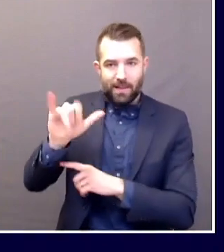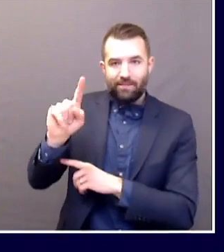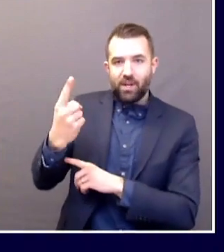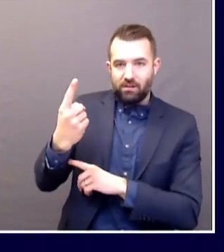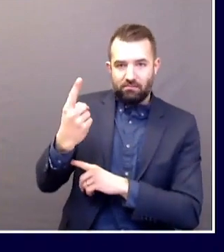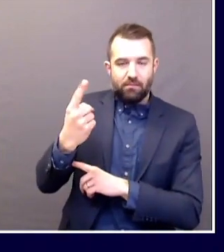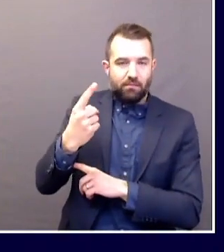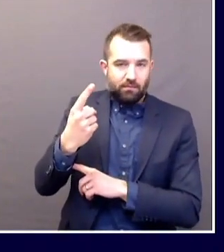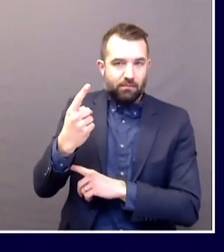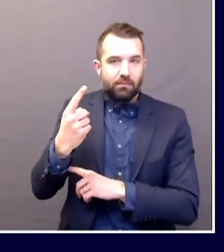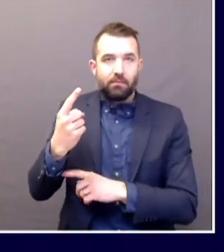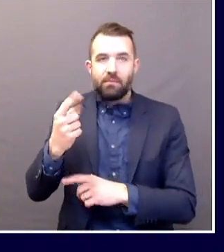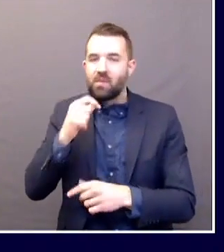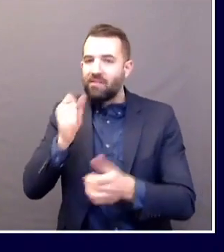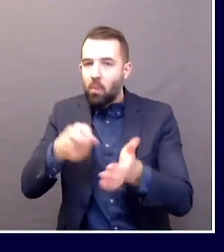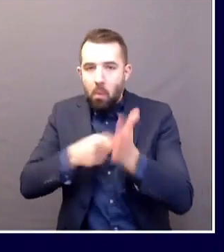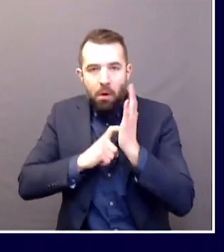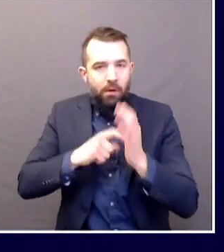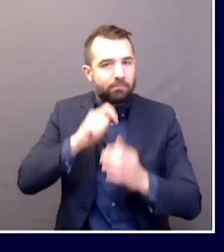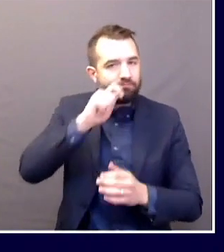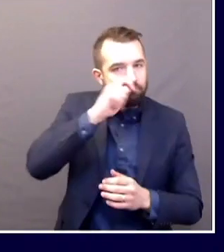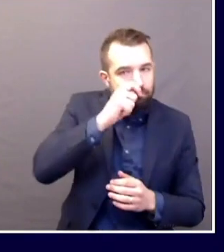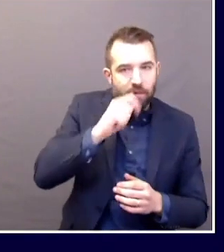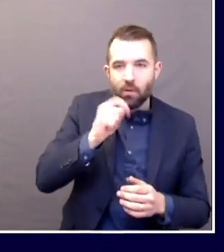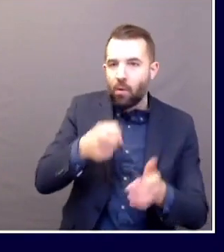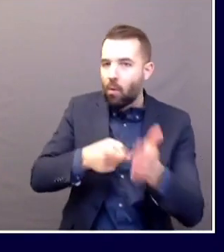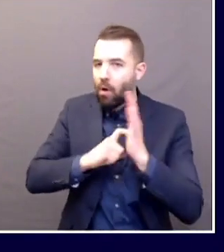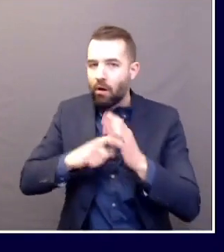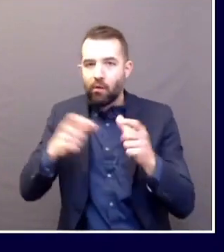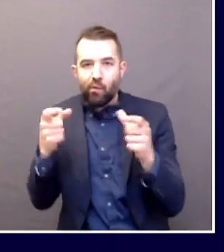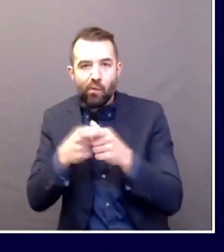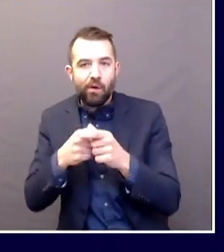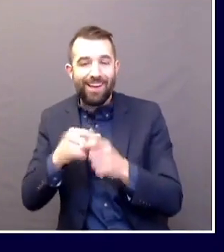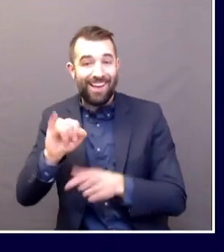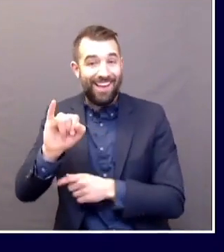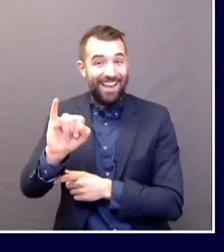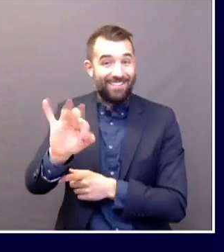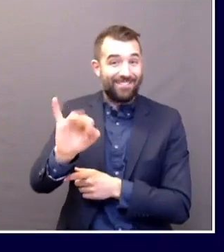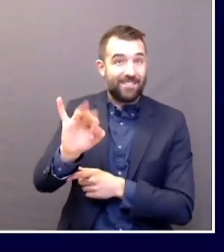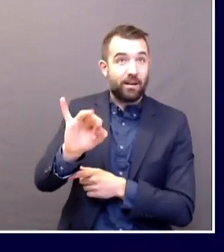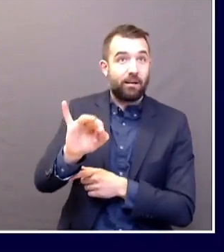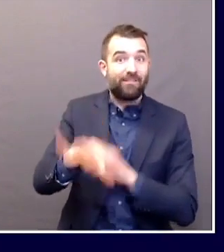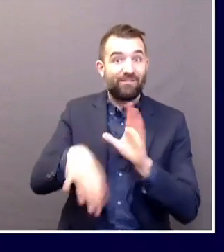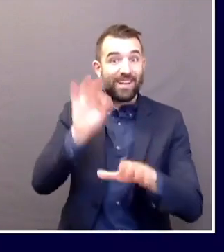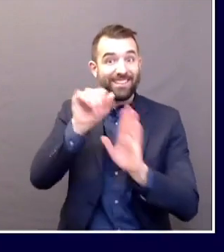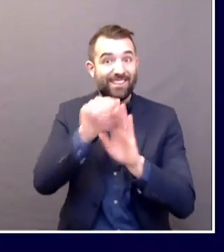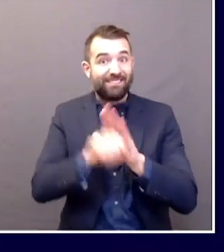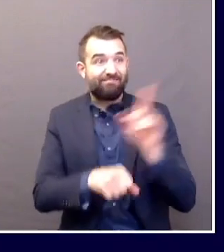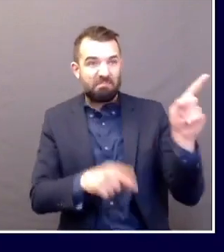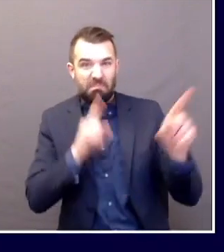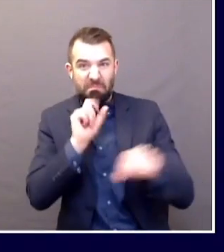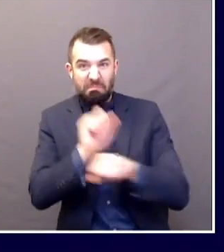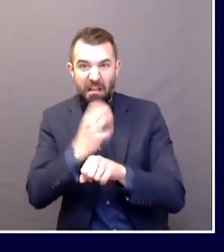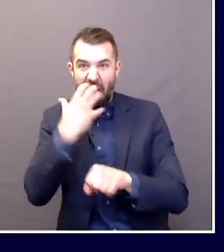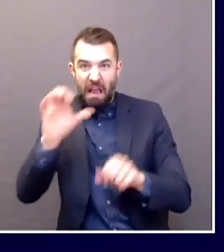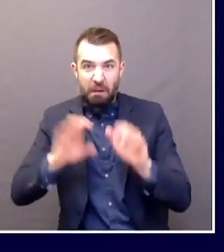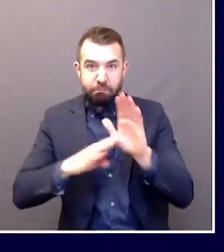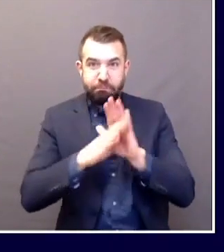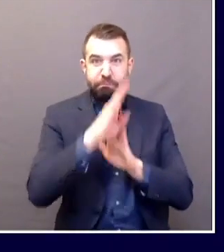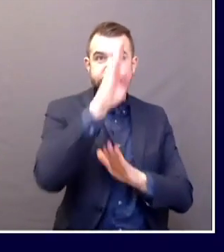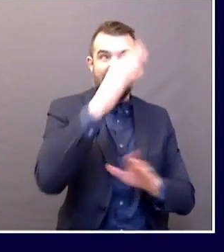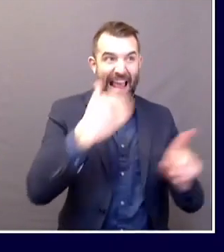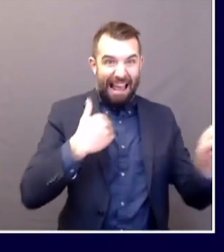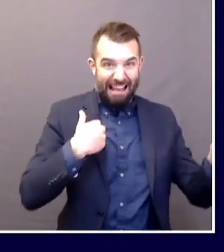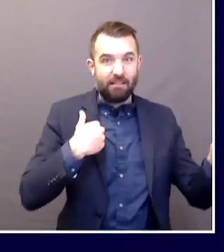to have a high prevalence of contagion, COVID-19 variants. If one or more states see a spike in the